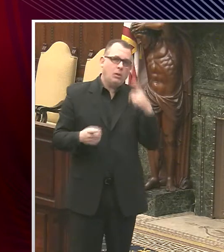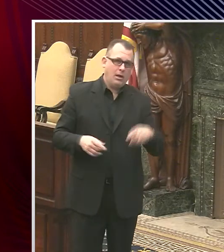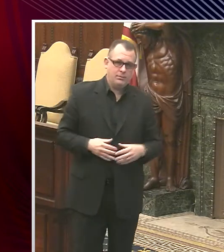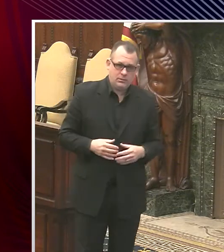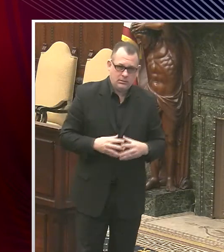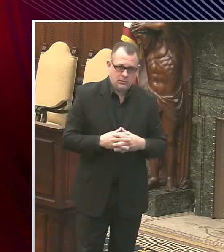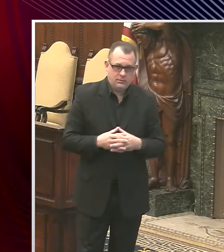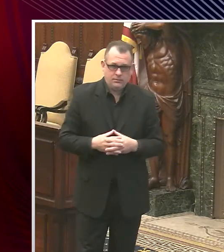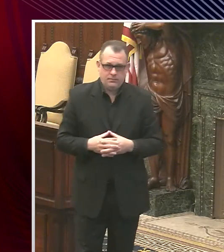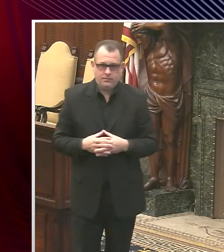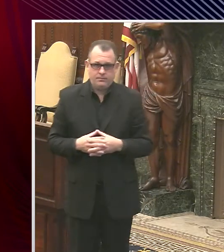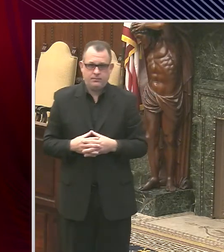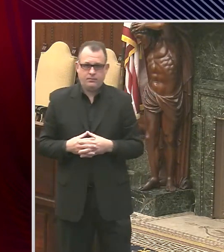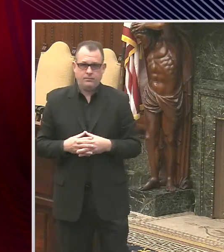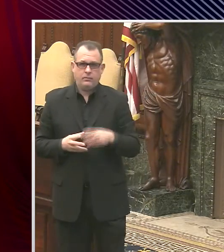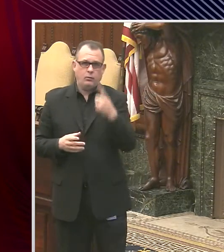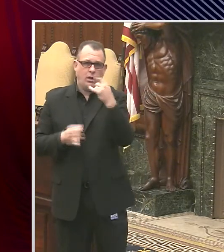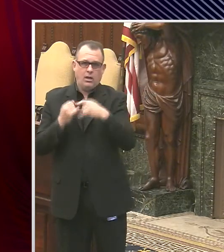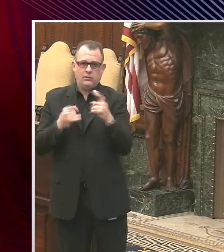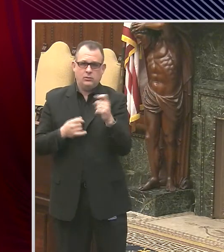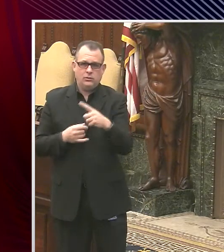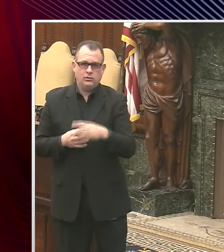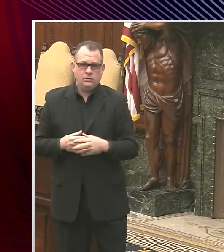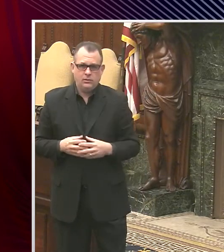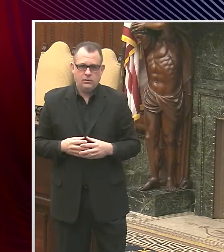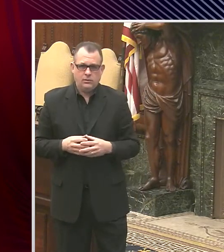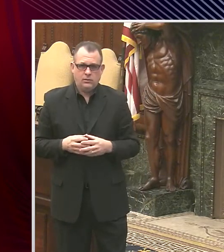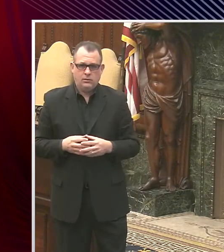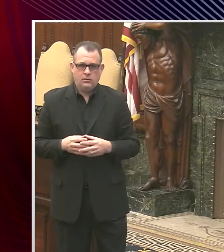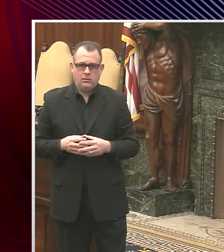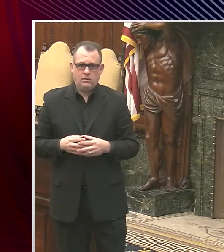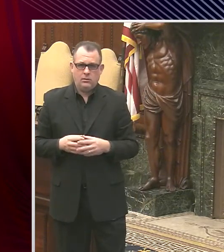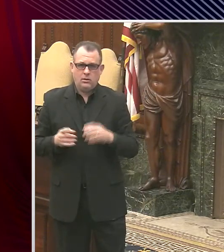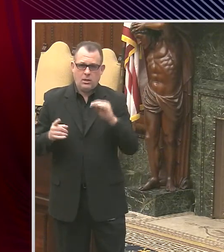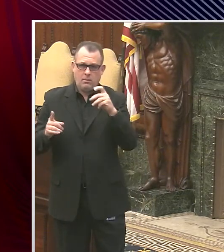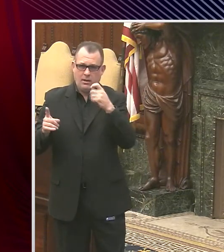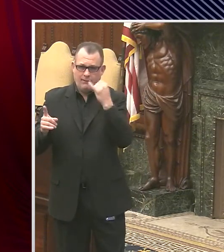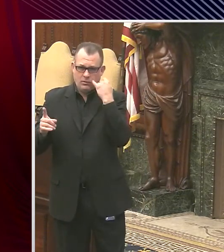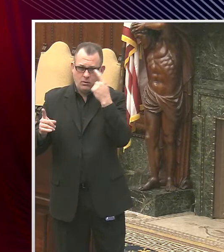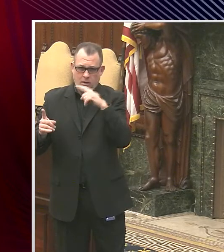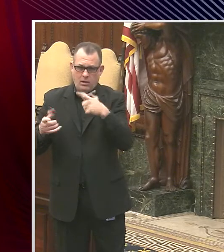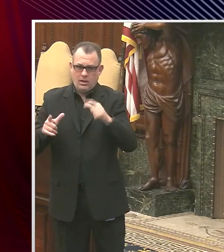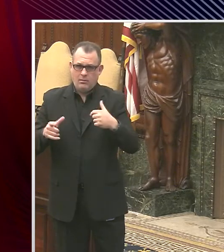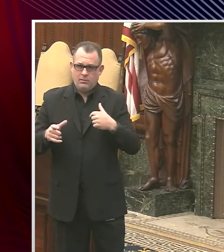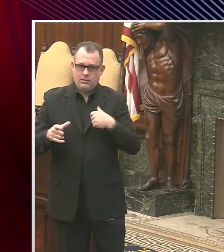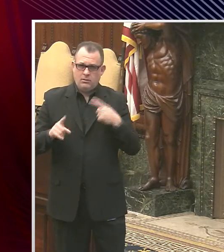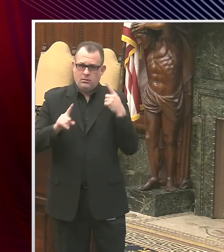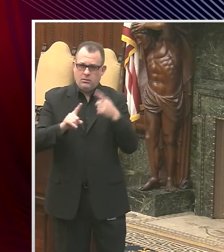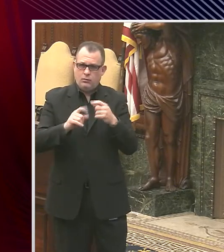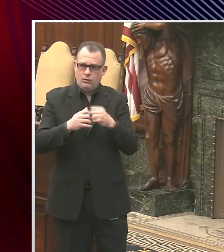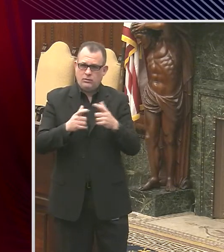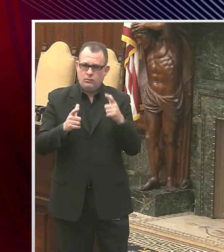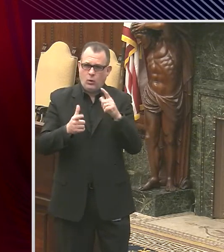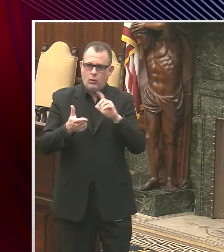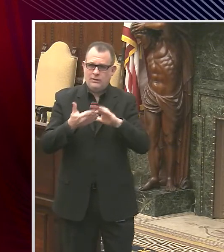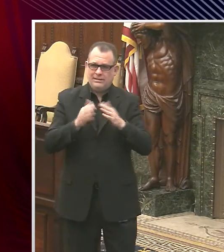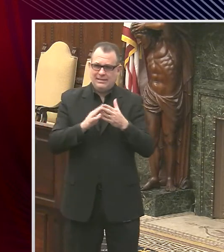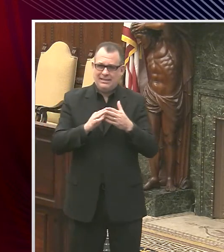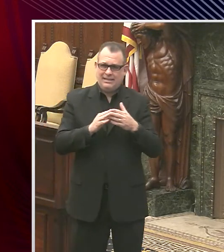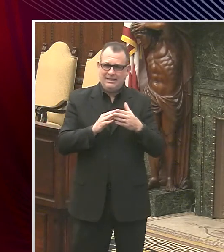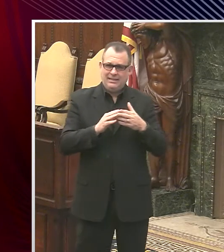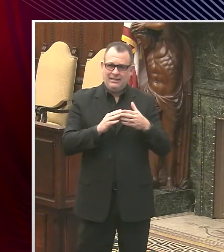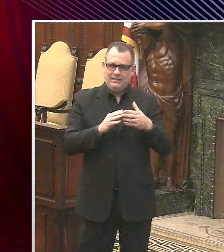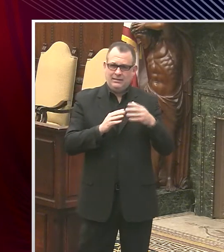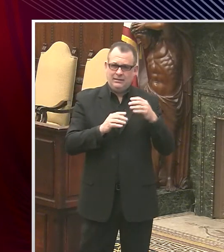right. One last question for clarification. So, I have one last clarification, Mike, if you will let me. It has to do with the smaller city sites. Can you